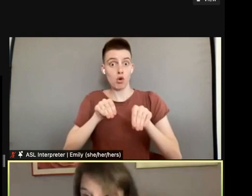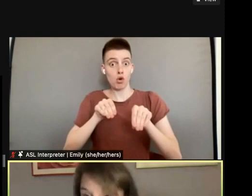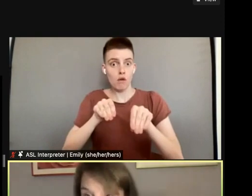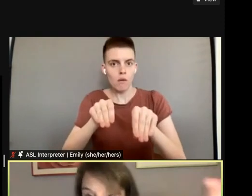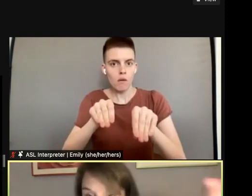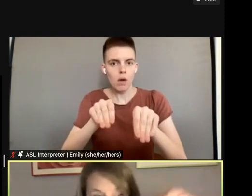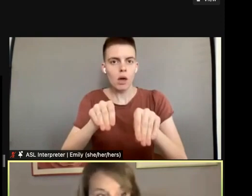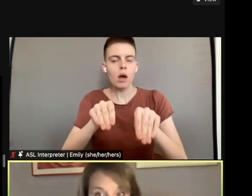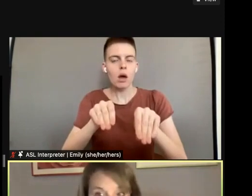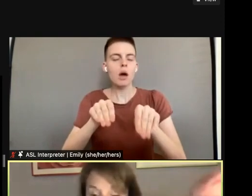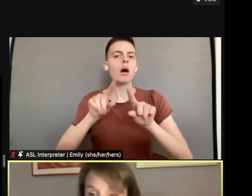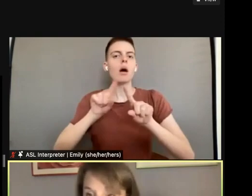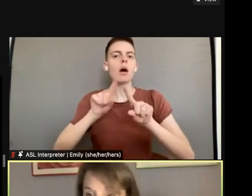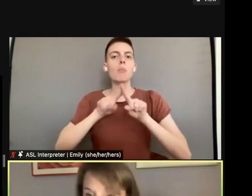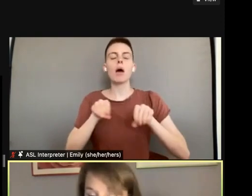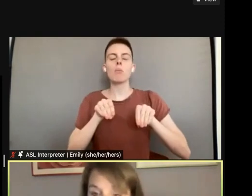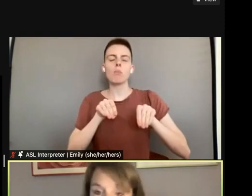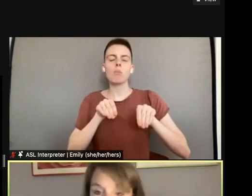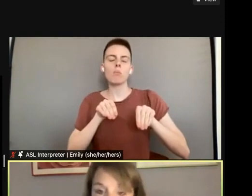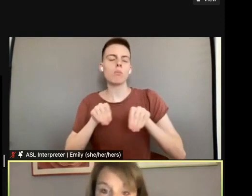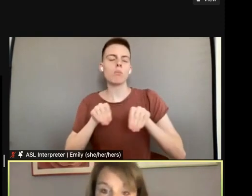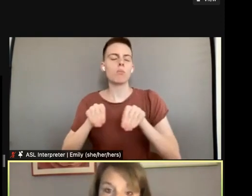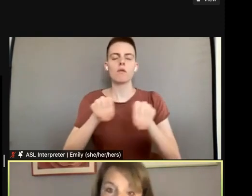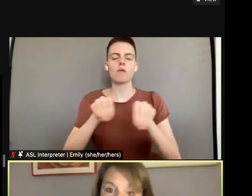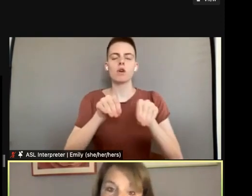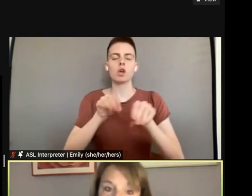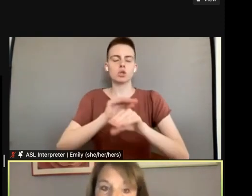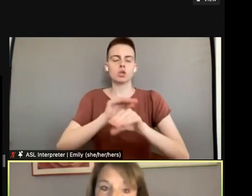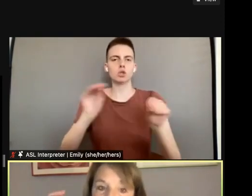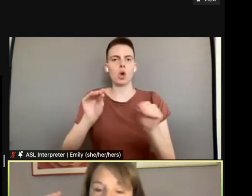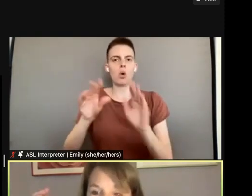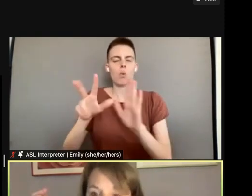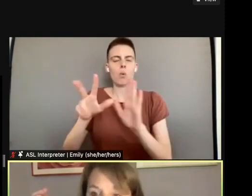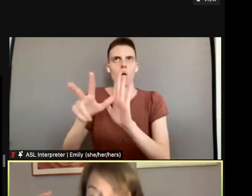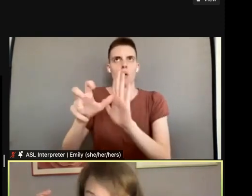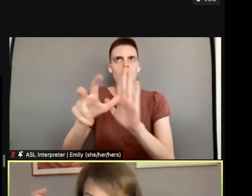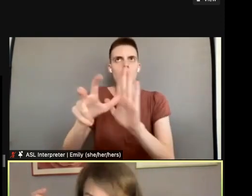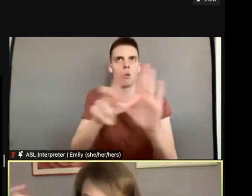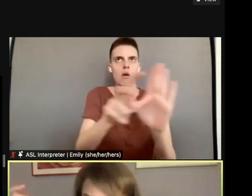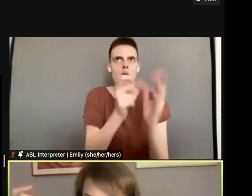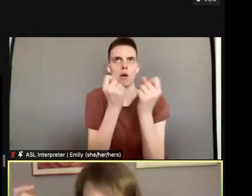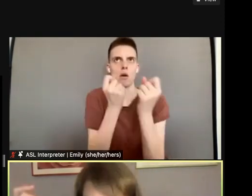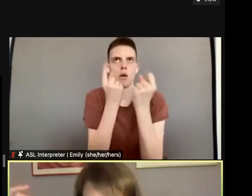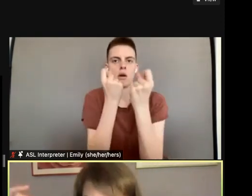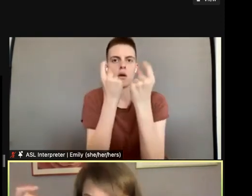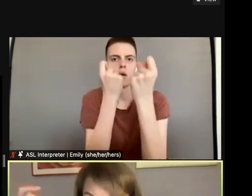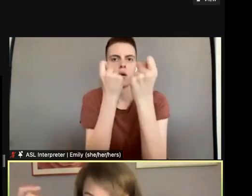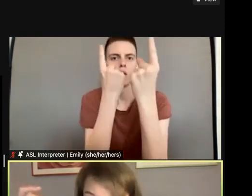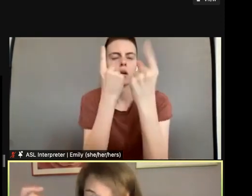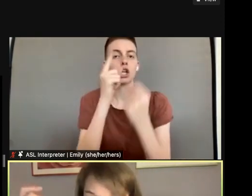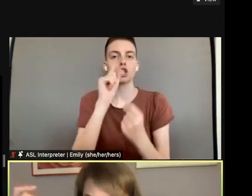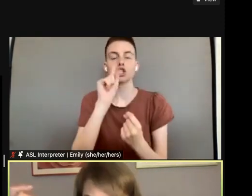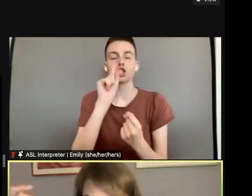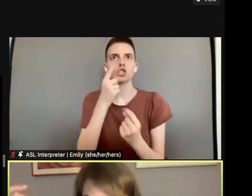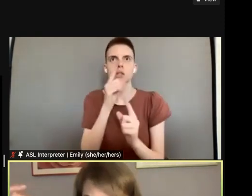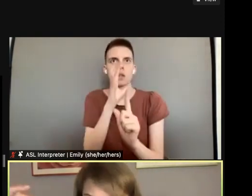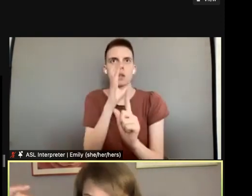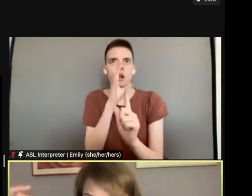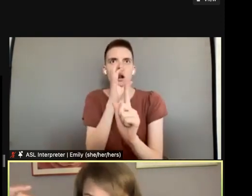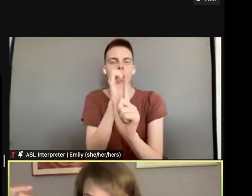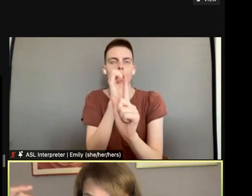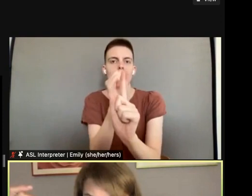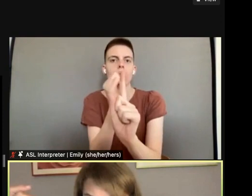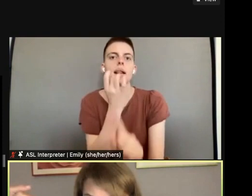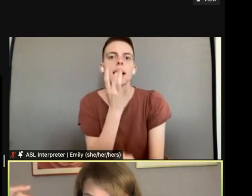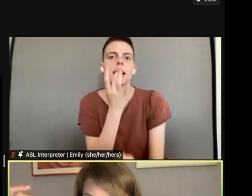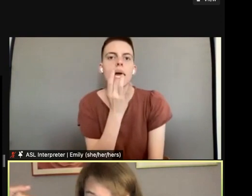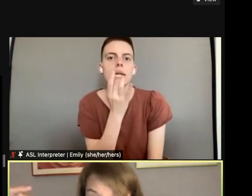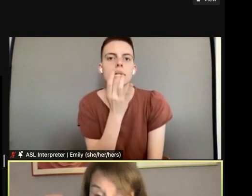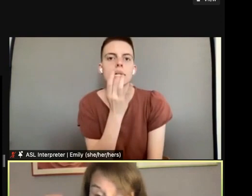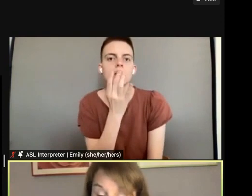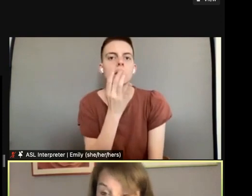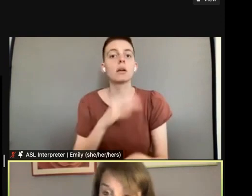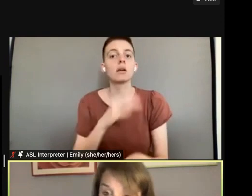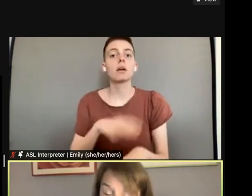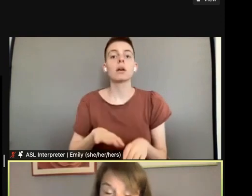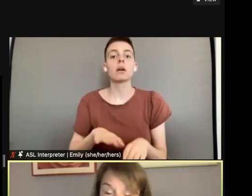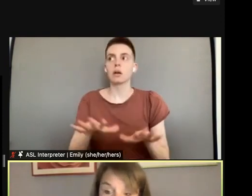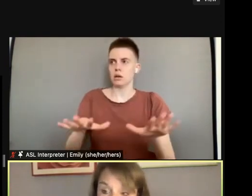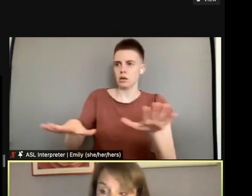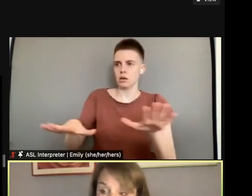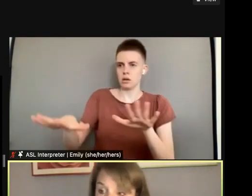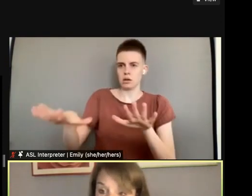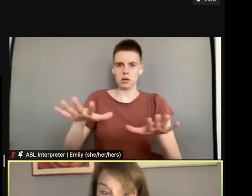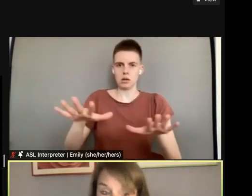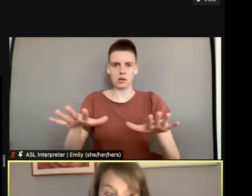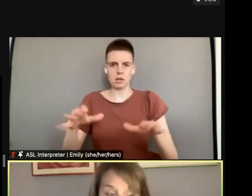light and an open door and not much more. And they're not triggered by novelty. They